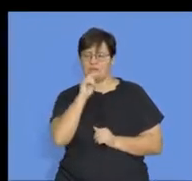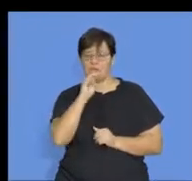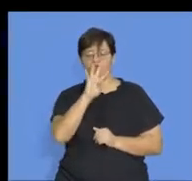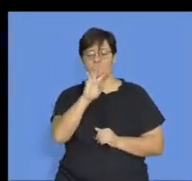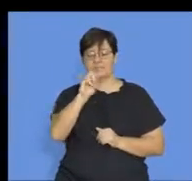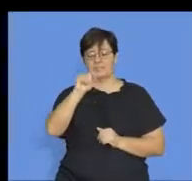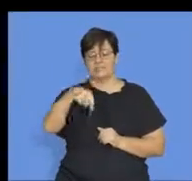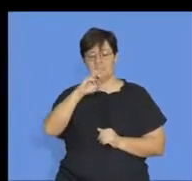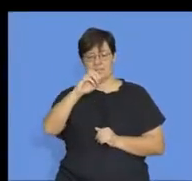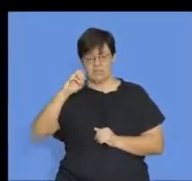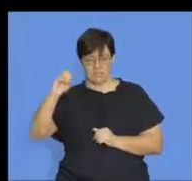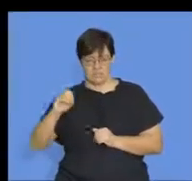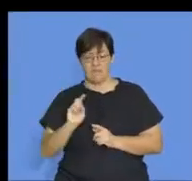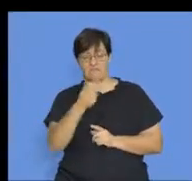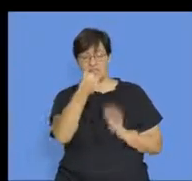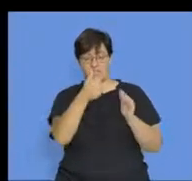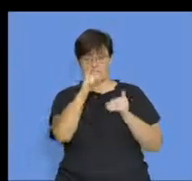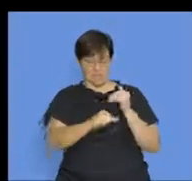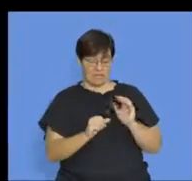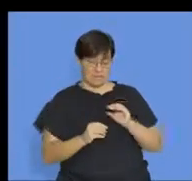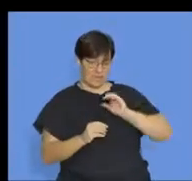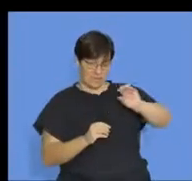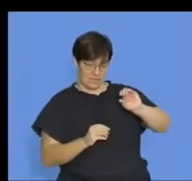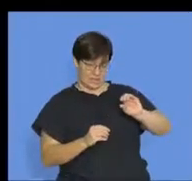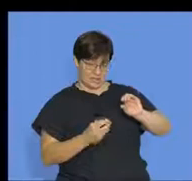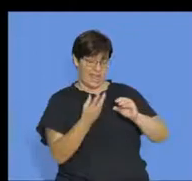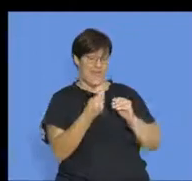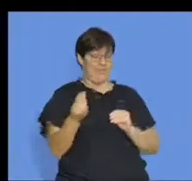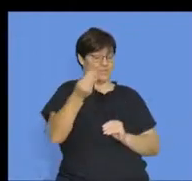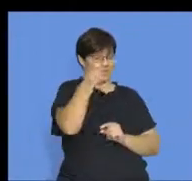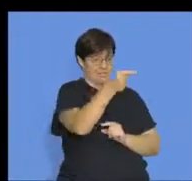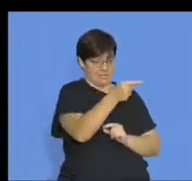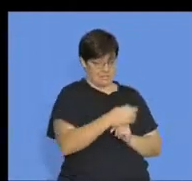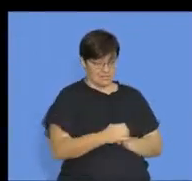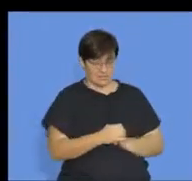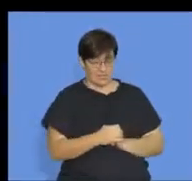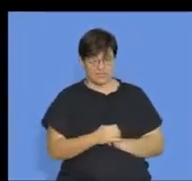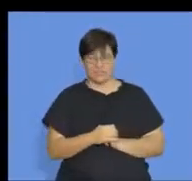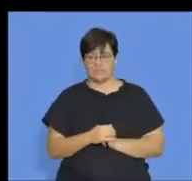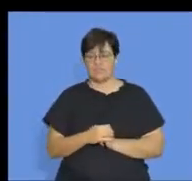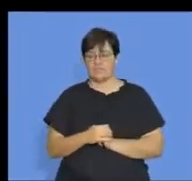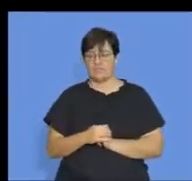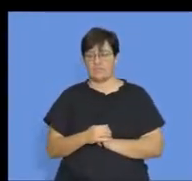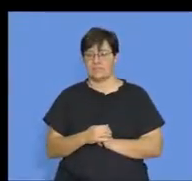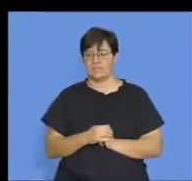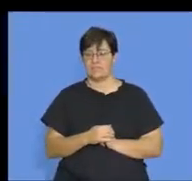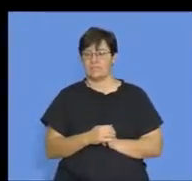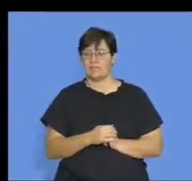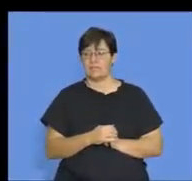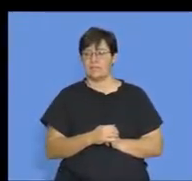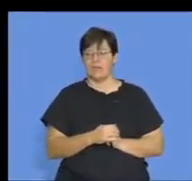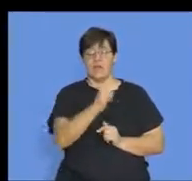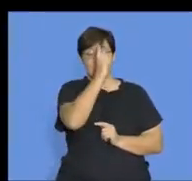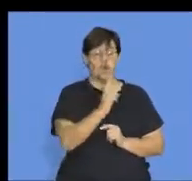of 40,000 for the first 6 months. That is his interest on capital. Right, then